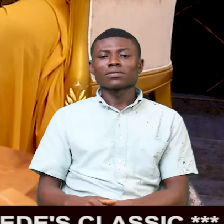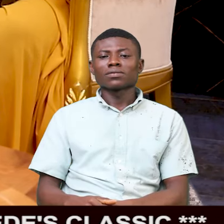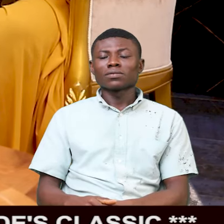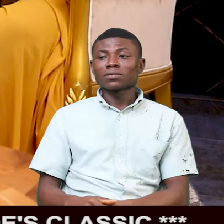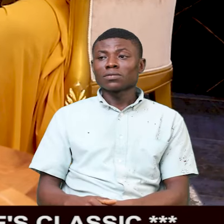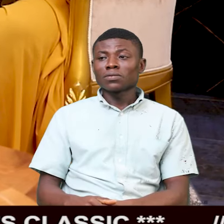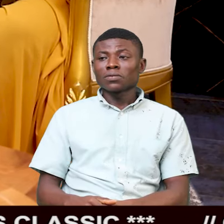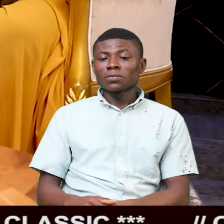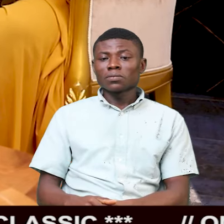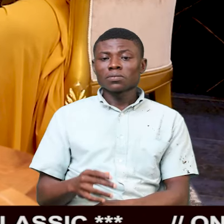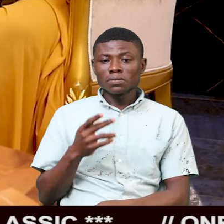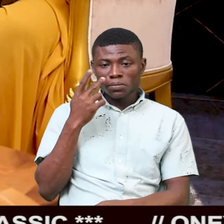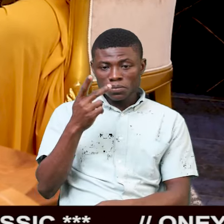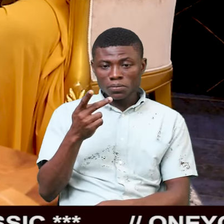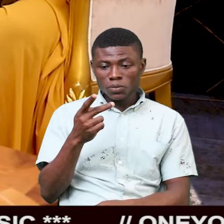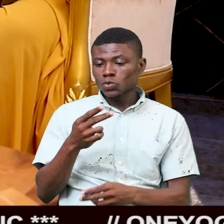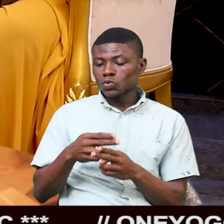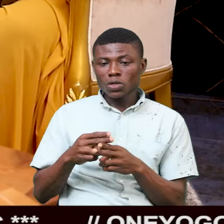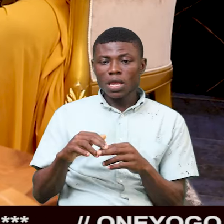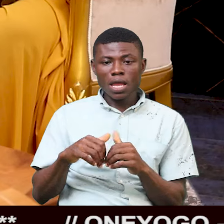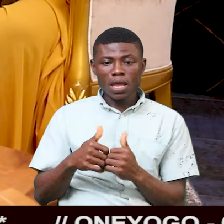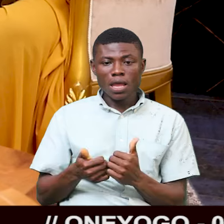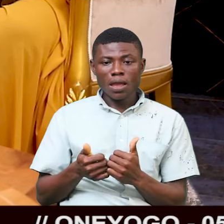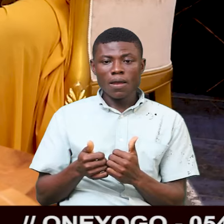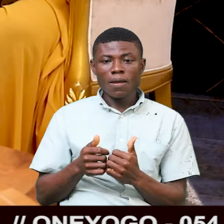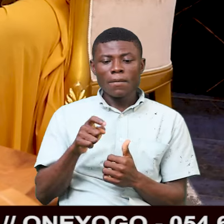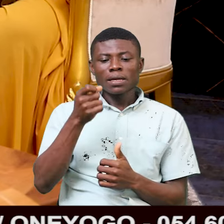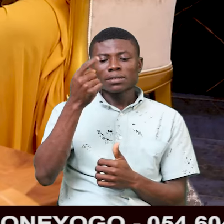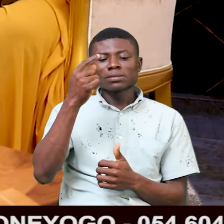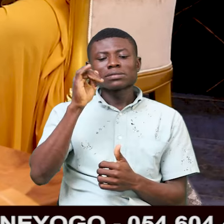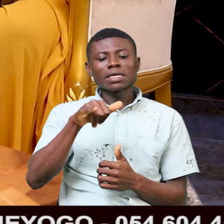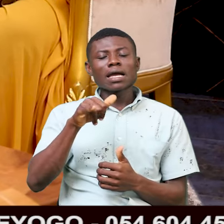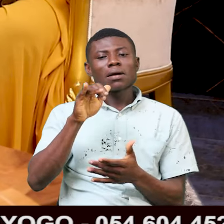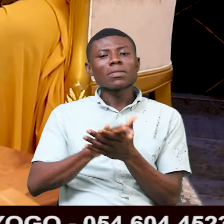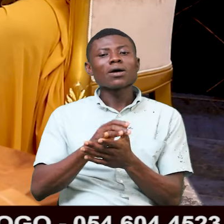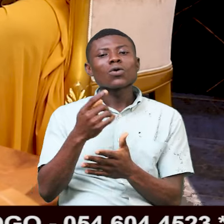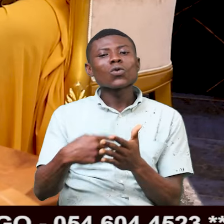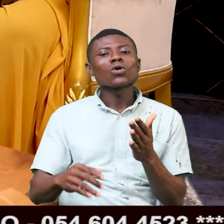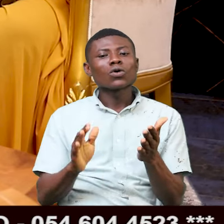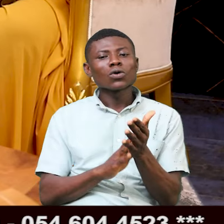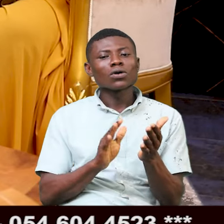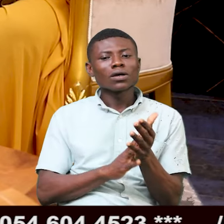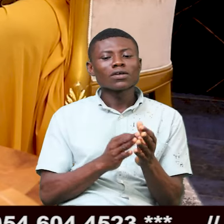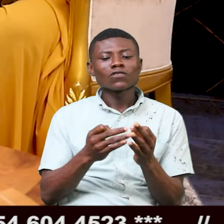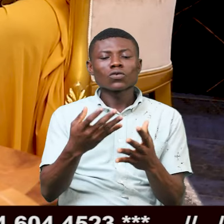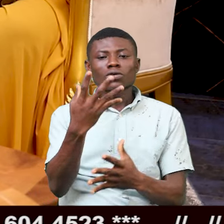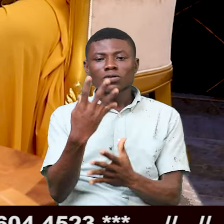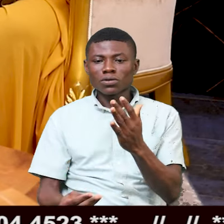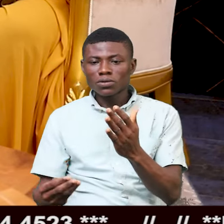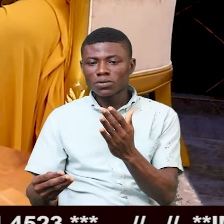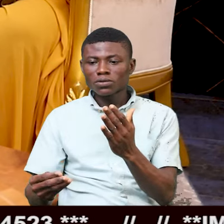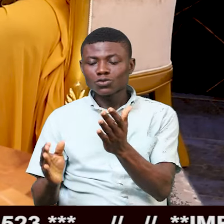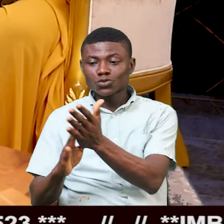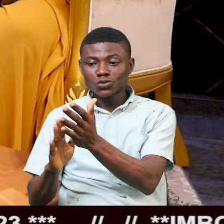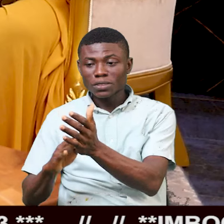On se mentie wo mu an se kaisa wari ye school. Okay. Nti se wo mpese wo ye drop out.